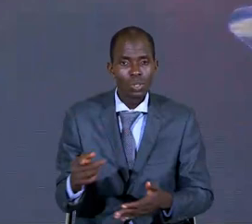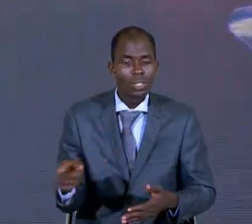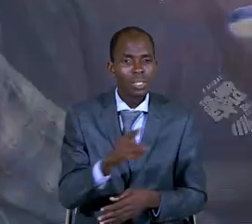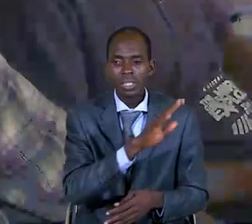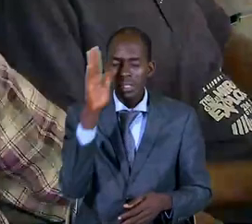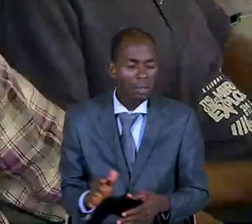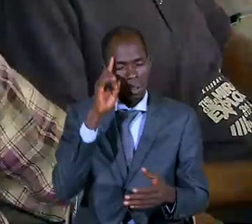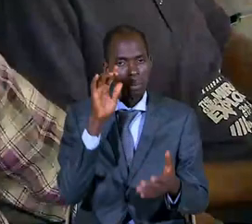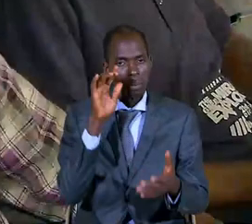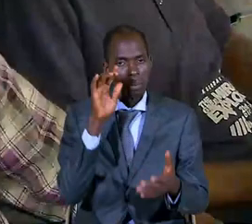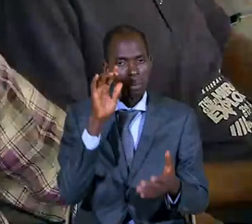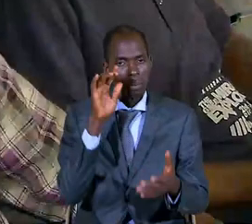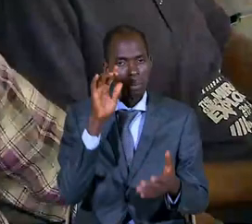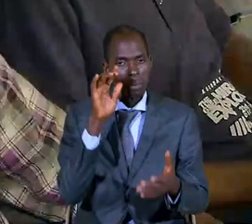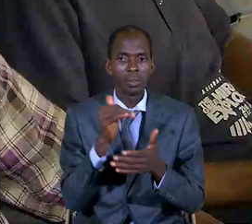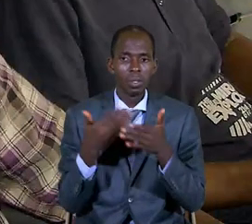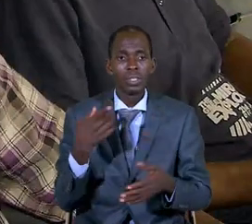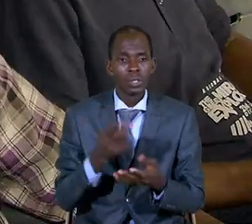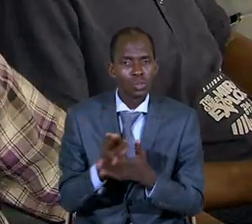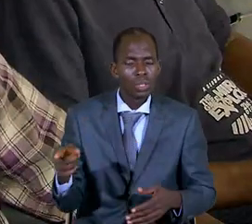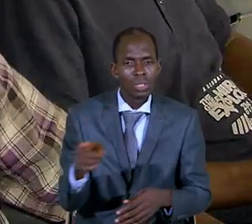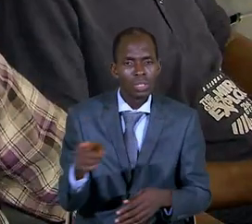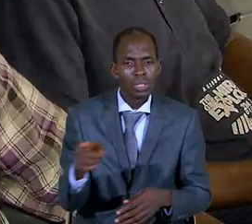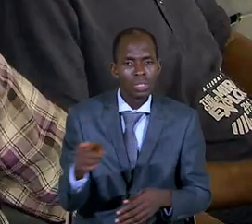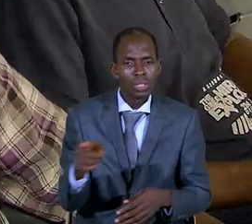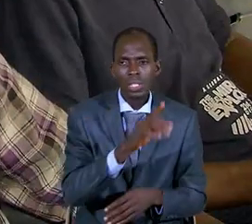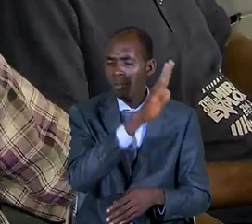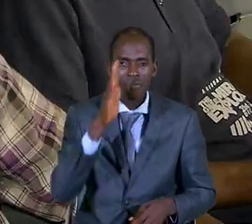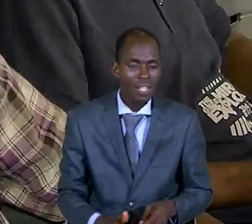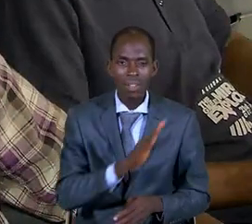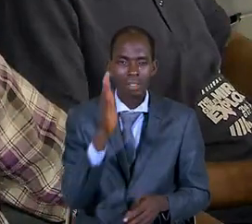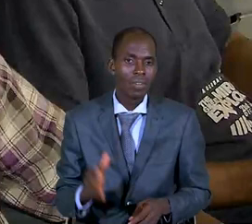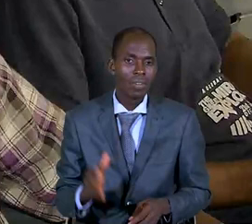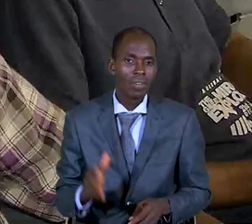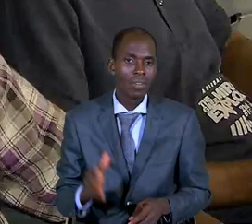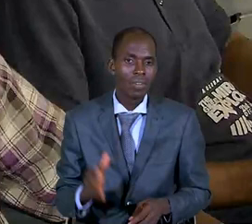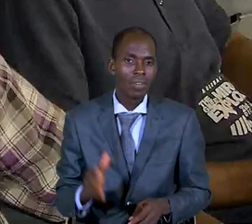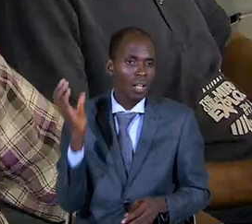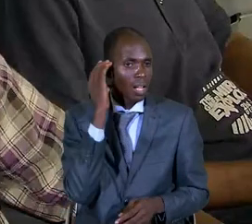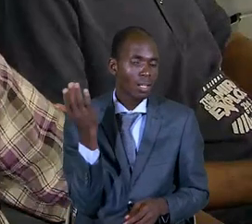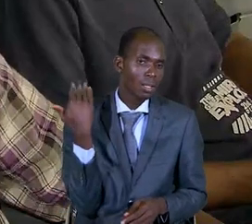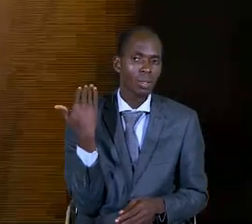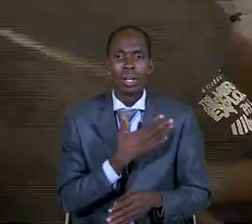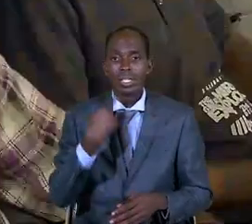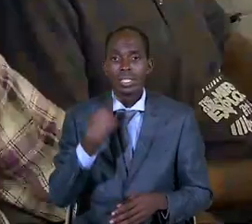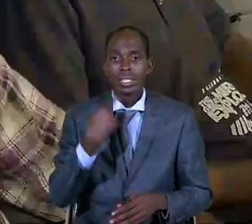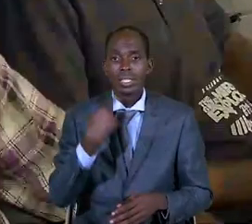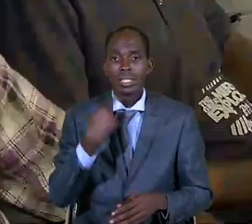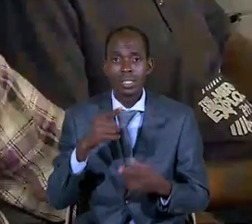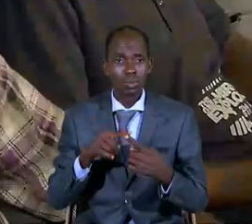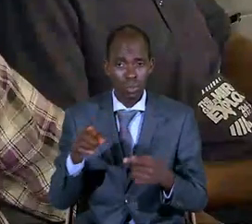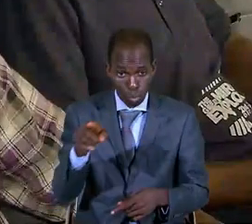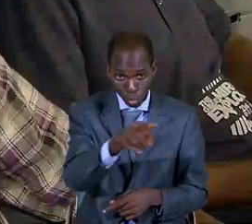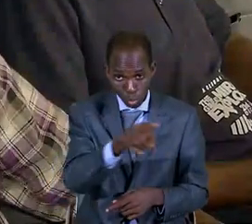bargaining on, the truth they have never heard, and to tell them directly, you of